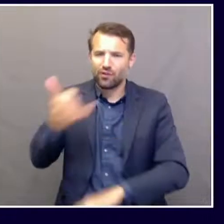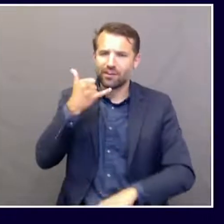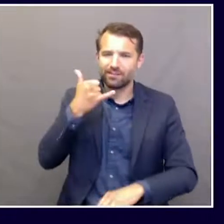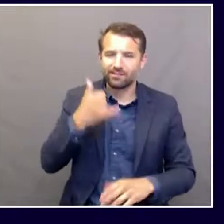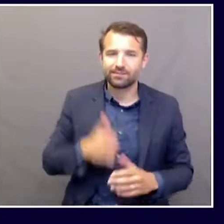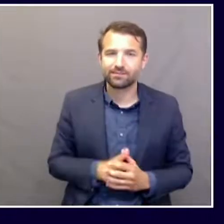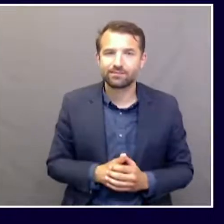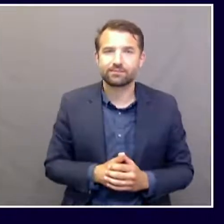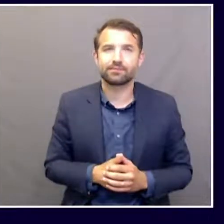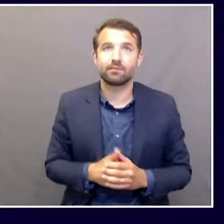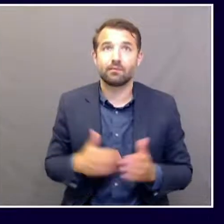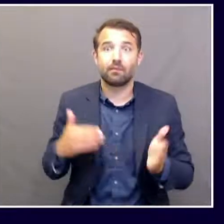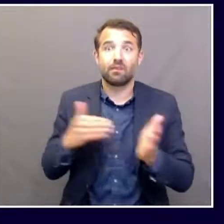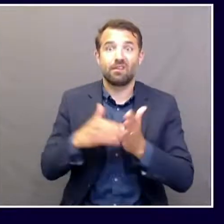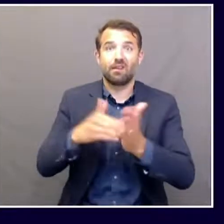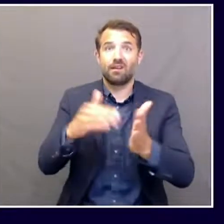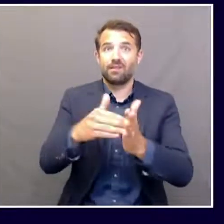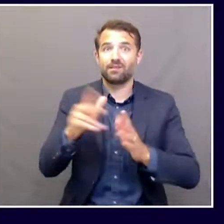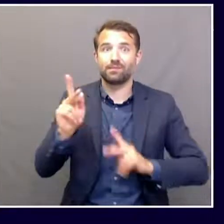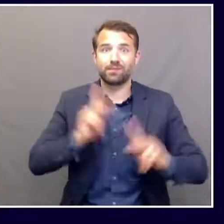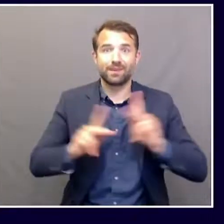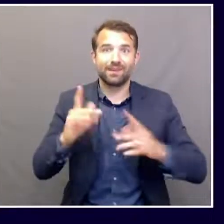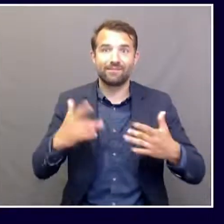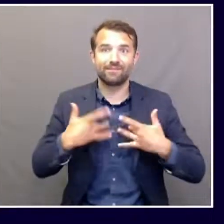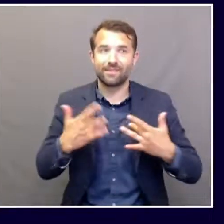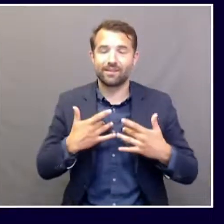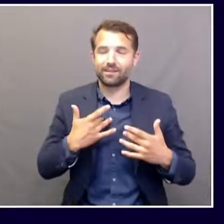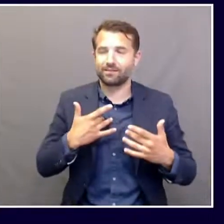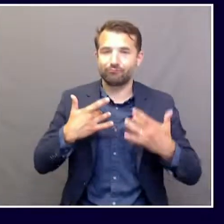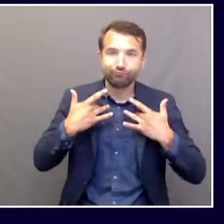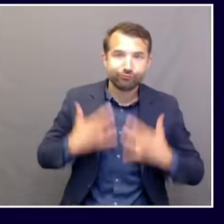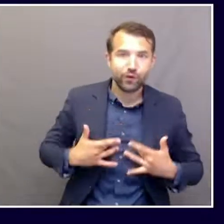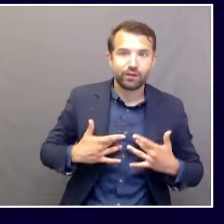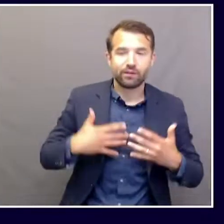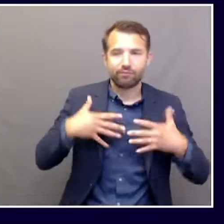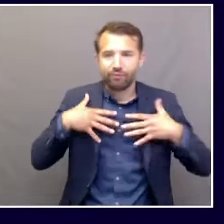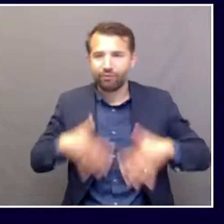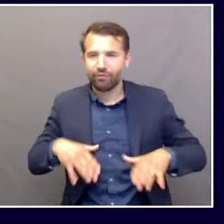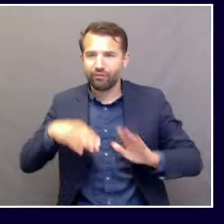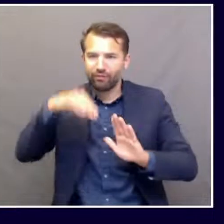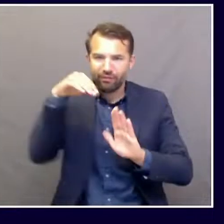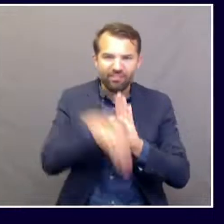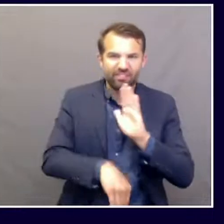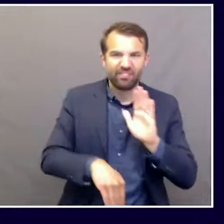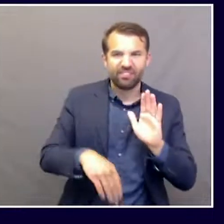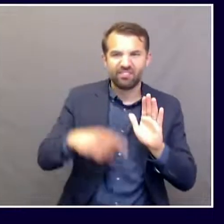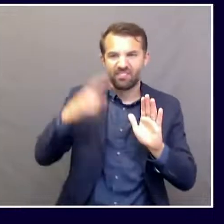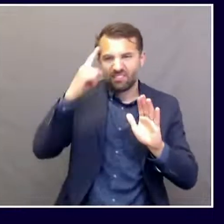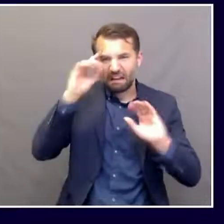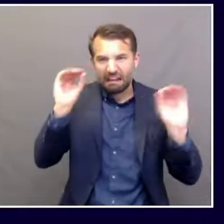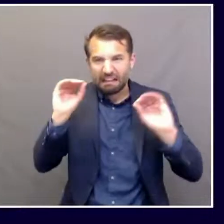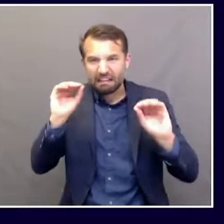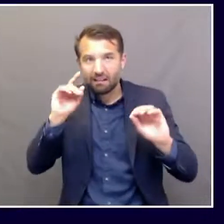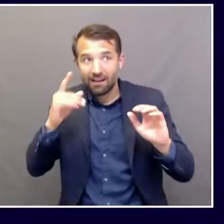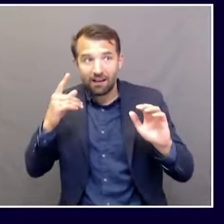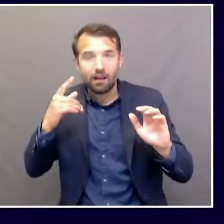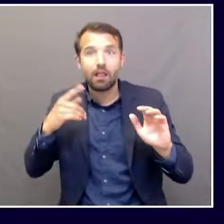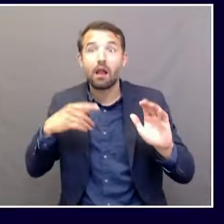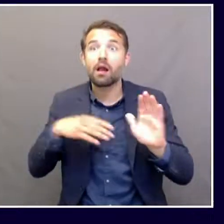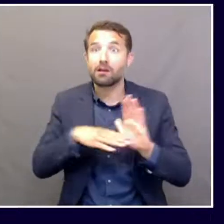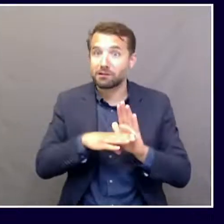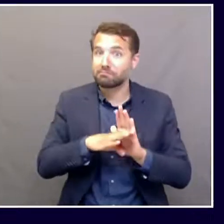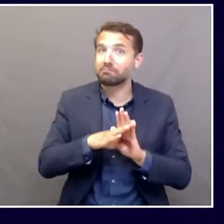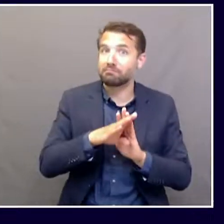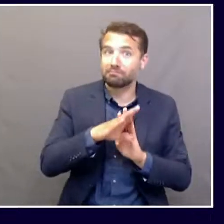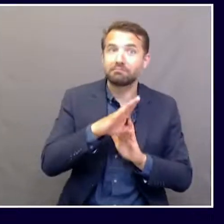our support and our work to make sure that people know that if you need counseling, if you need some help with substances, we're here